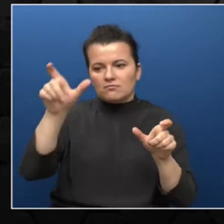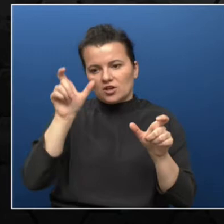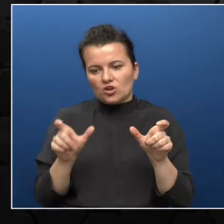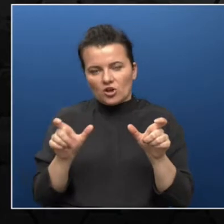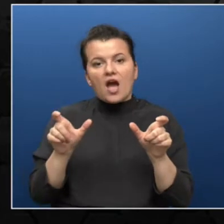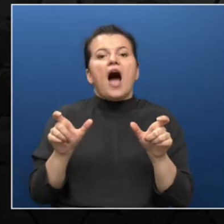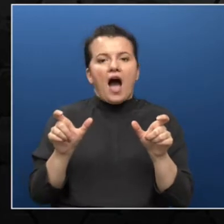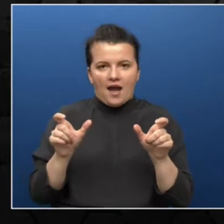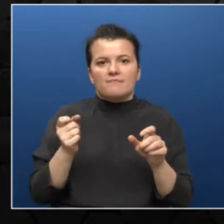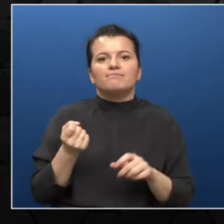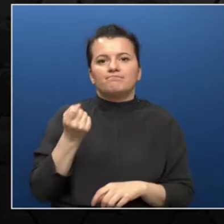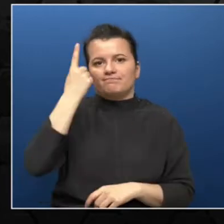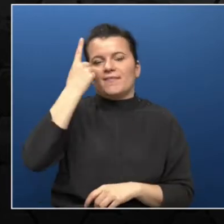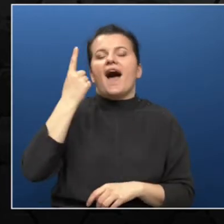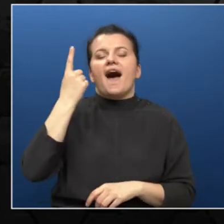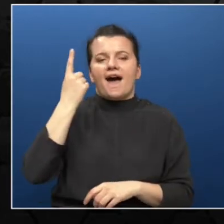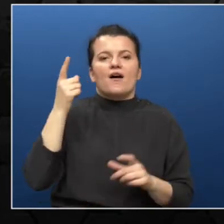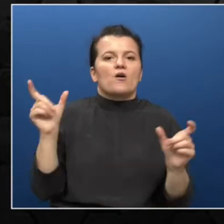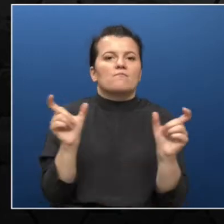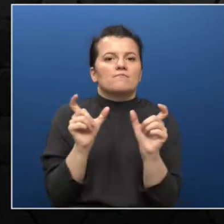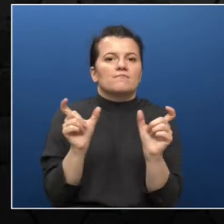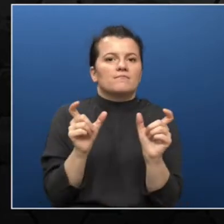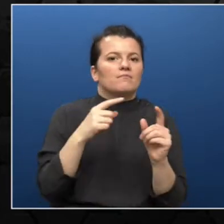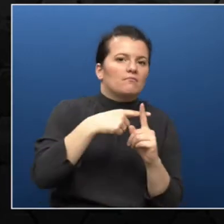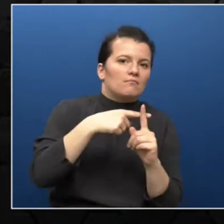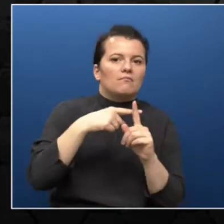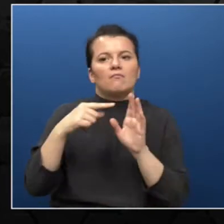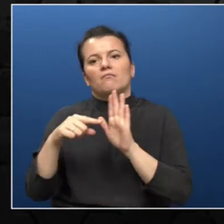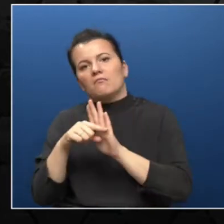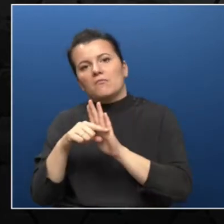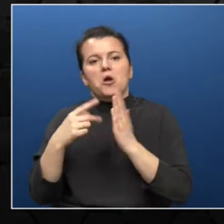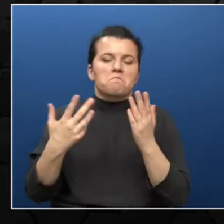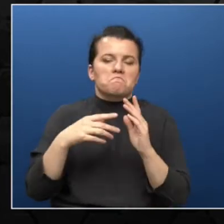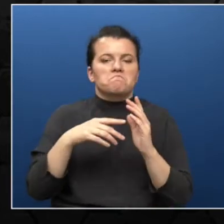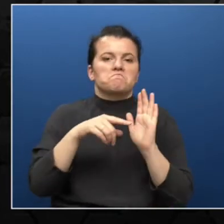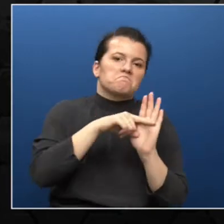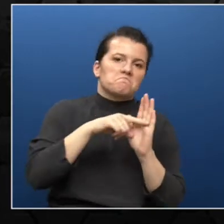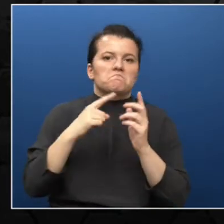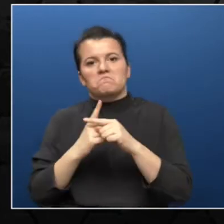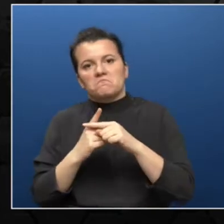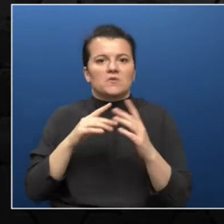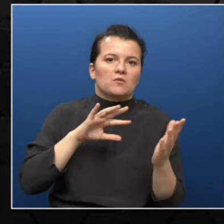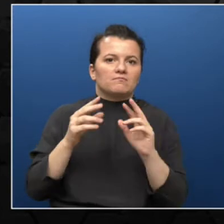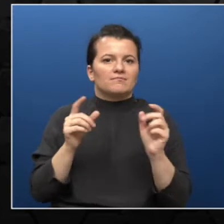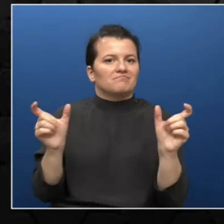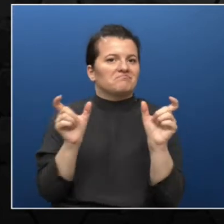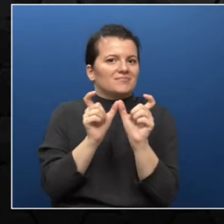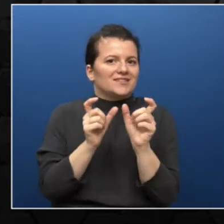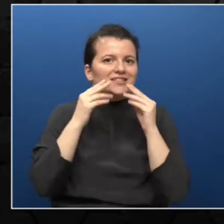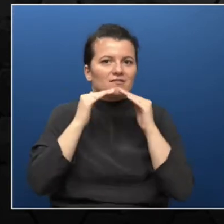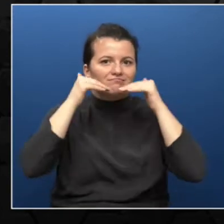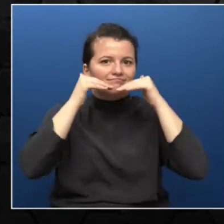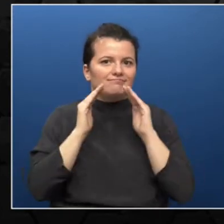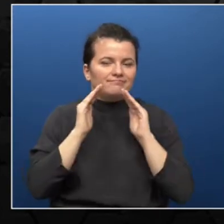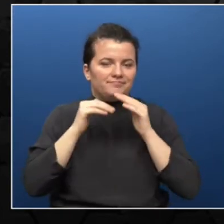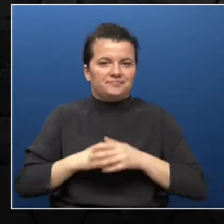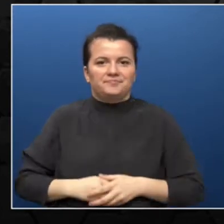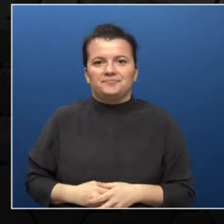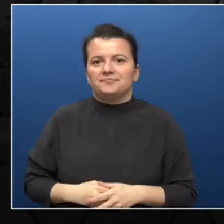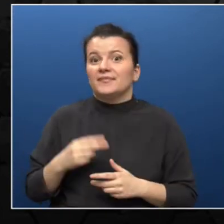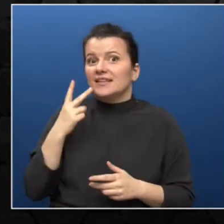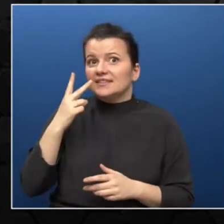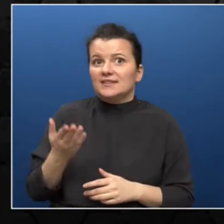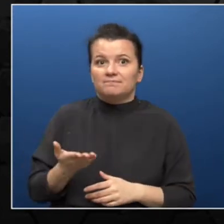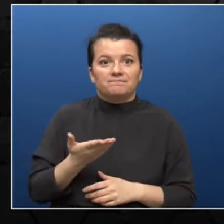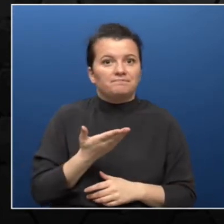cloud and stop words, this is also something that I will be discussing in the next slides. Here. Well,